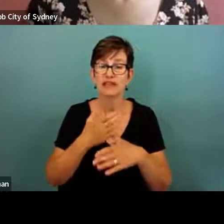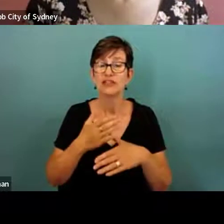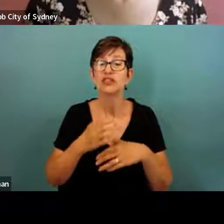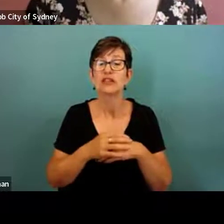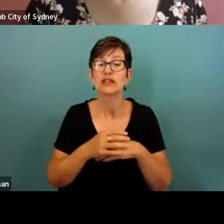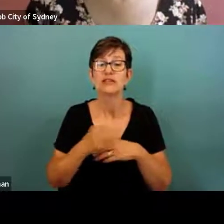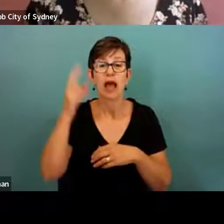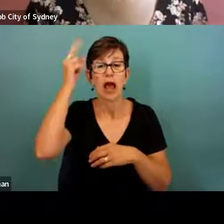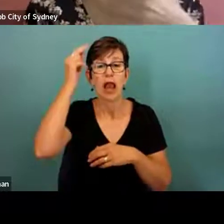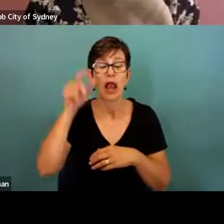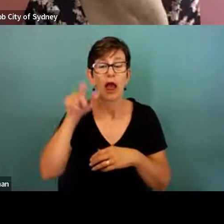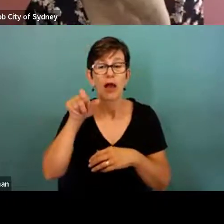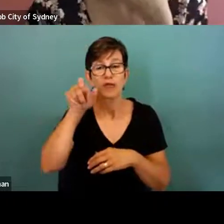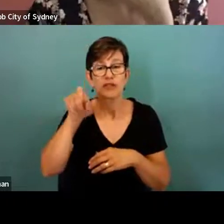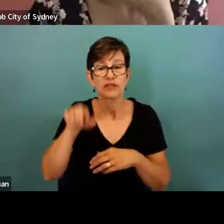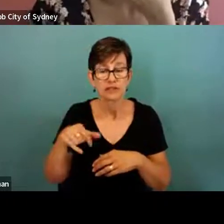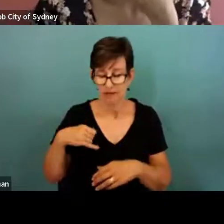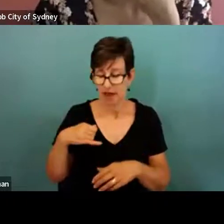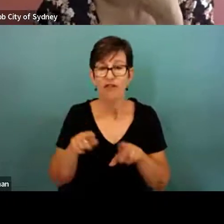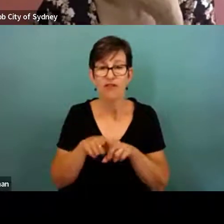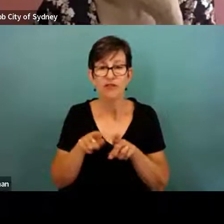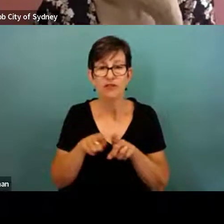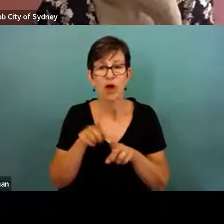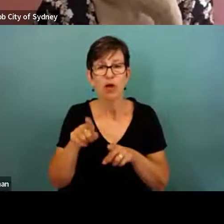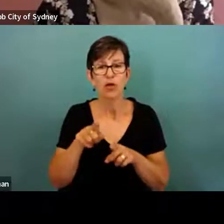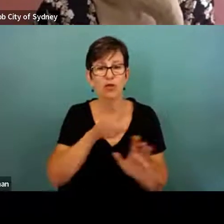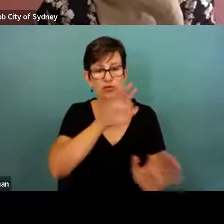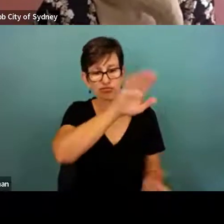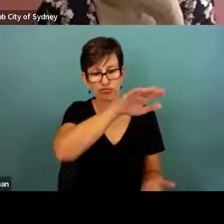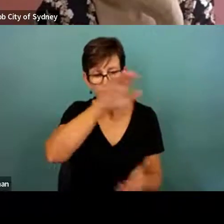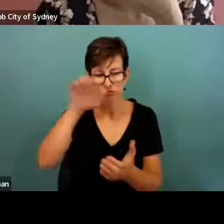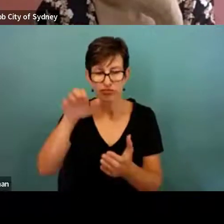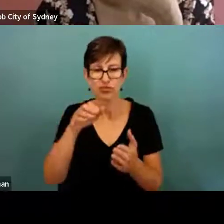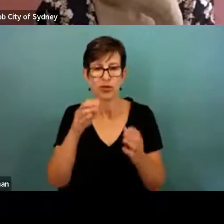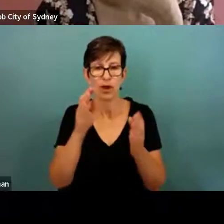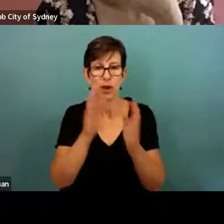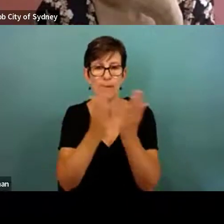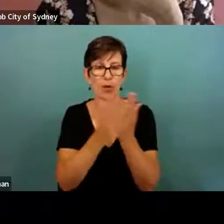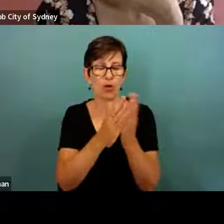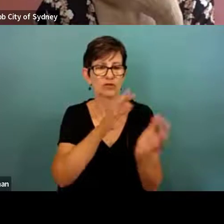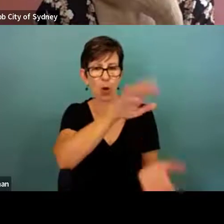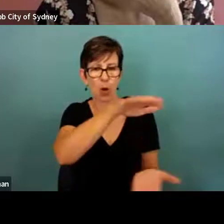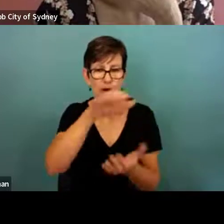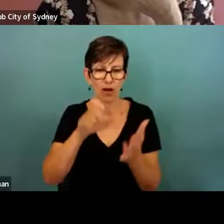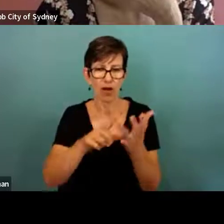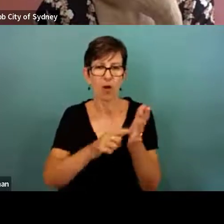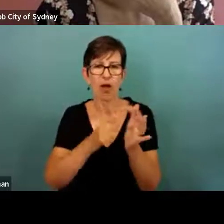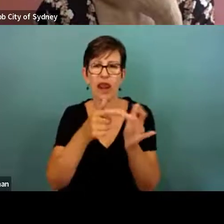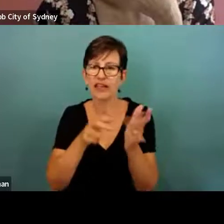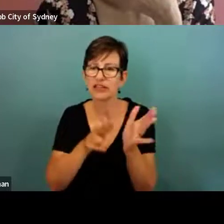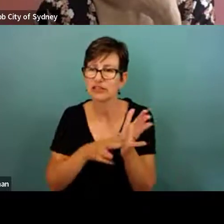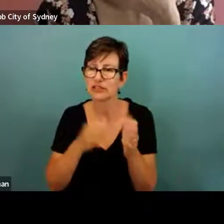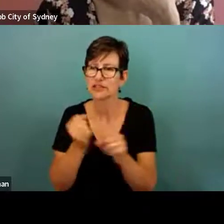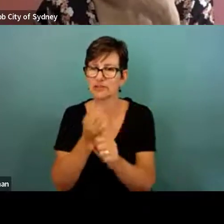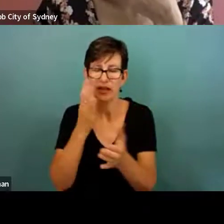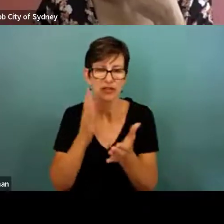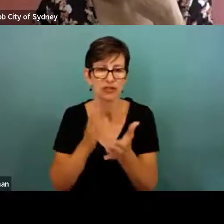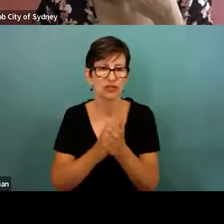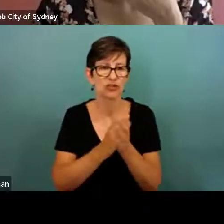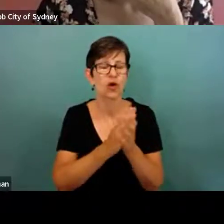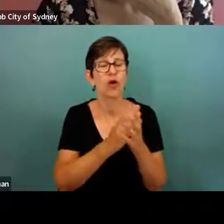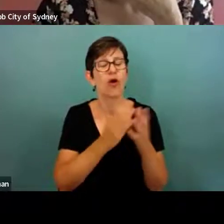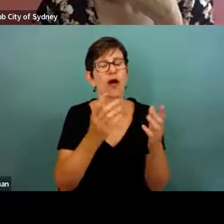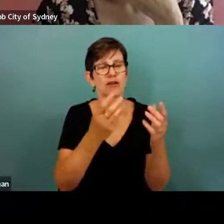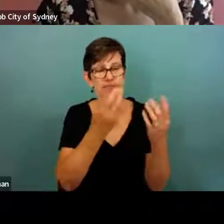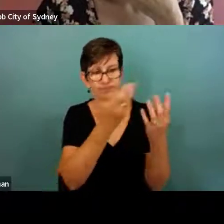help create collections which better represent our First Nations and make our libraries culturally safe places.